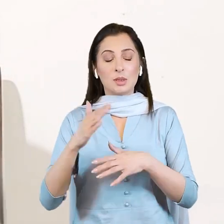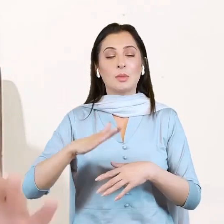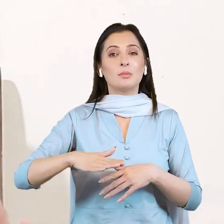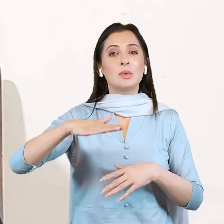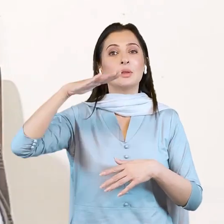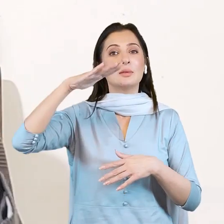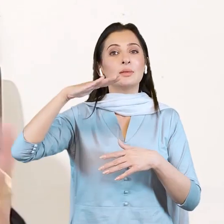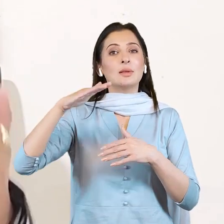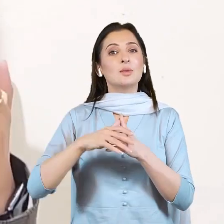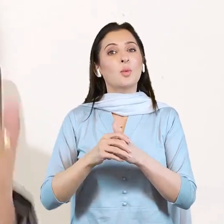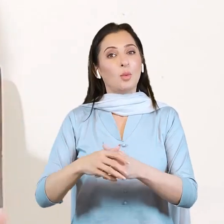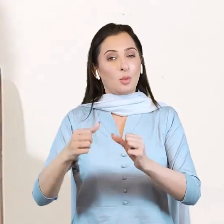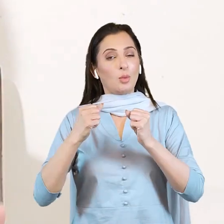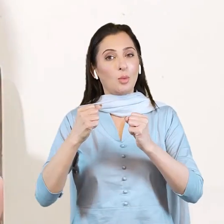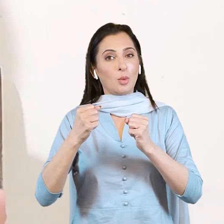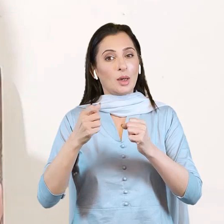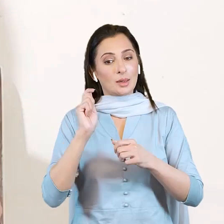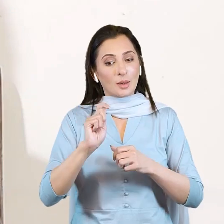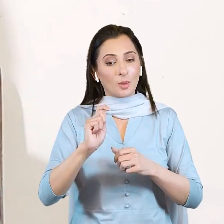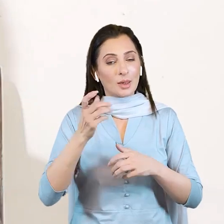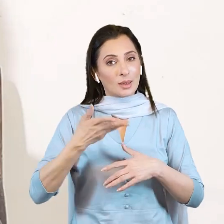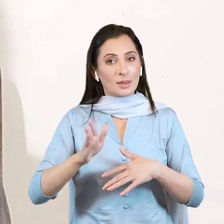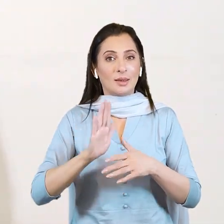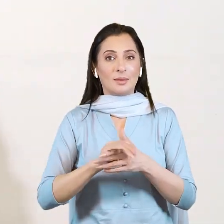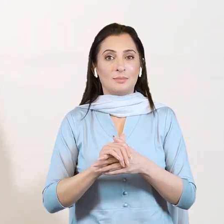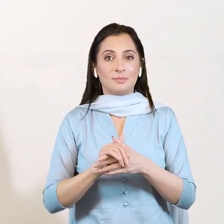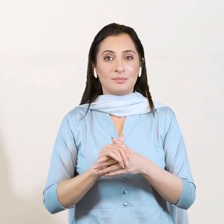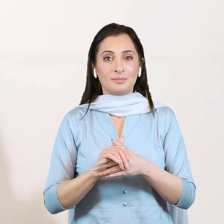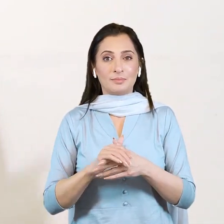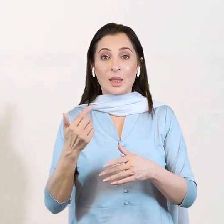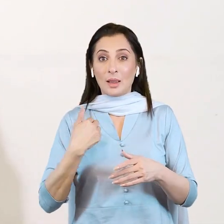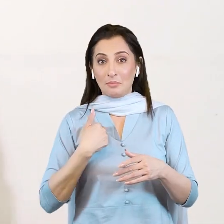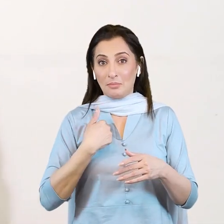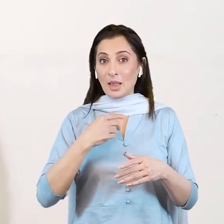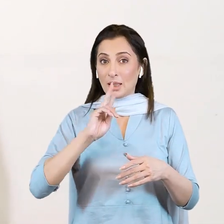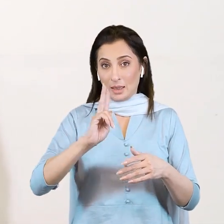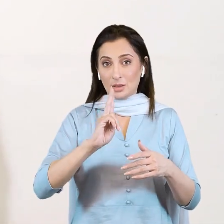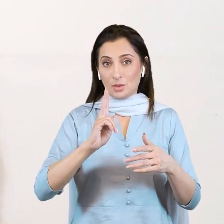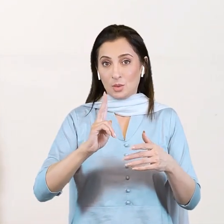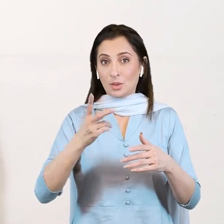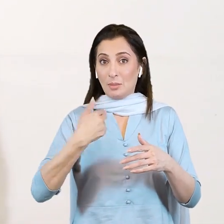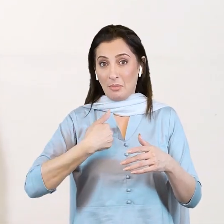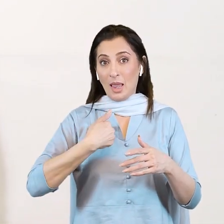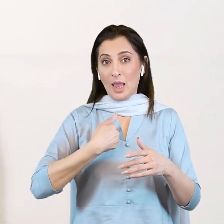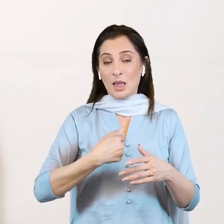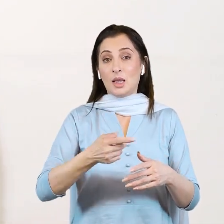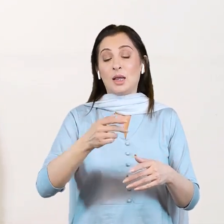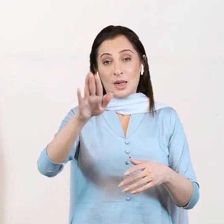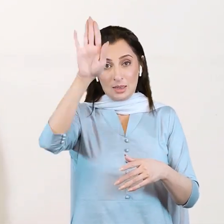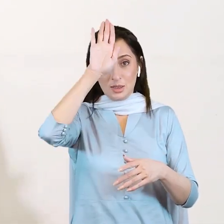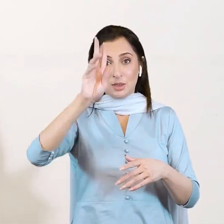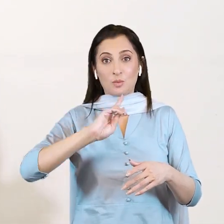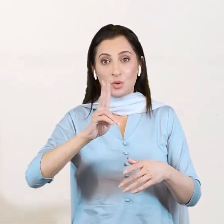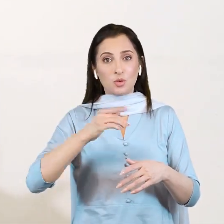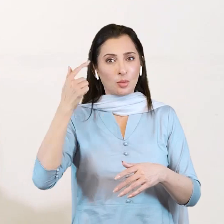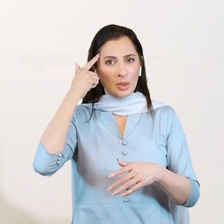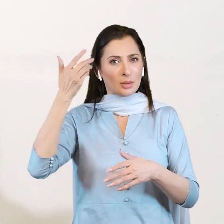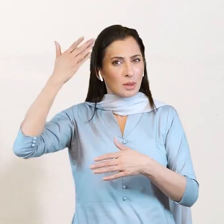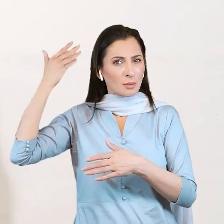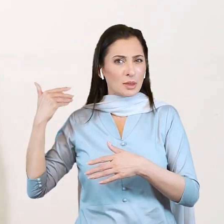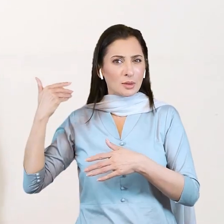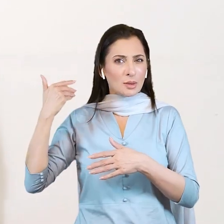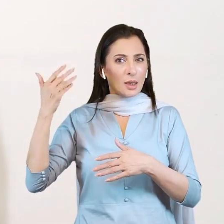realistic to wait years to be given the title of a leader? At the age of 13, I entered a creative writing competition and discovered